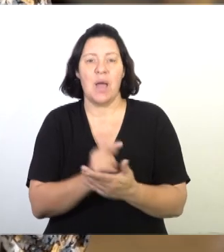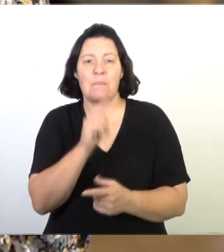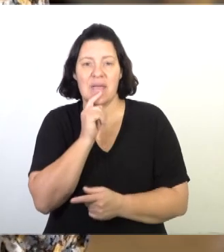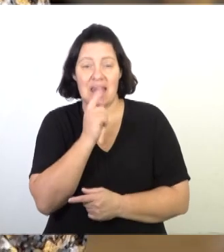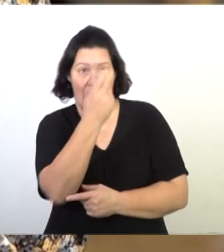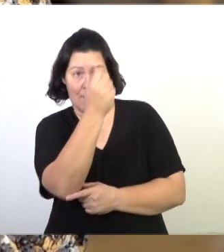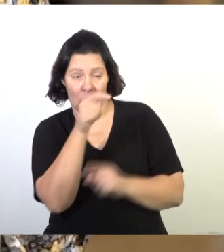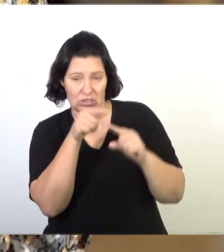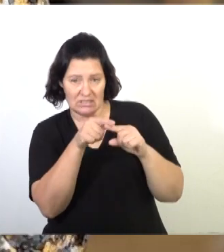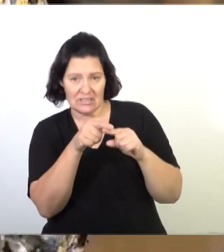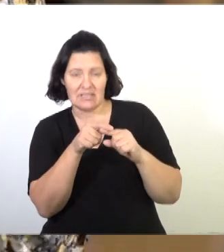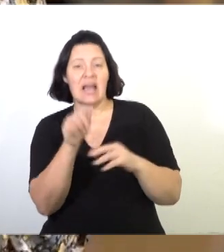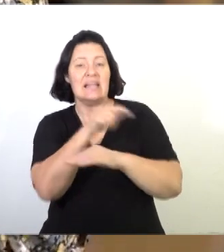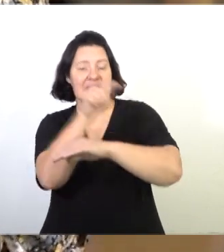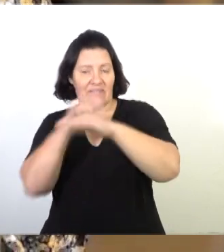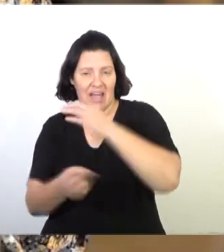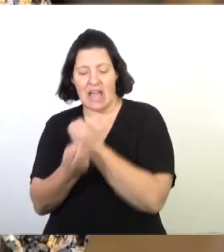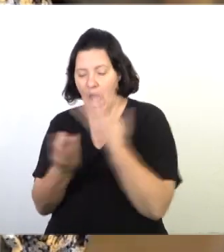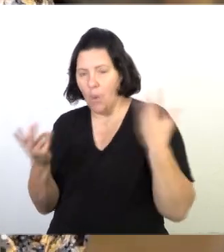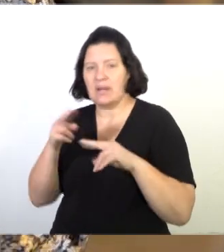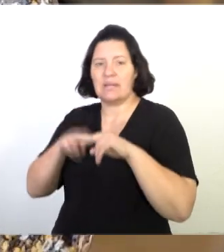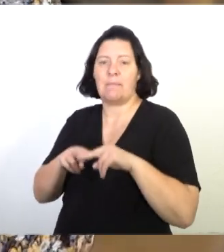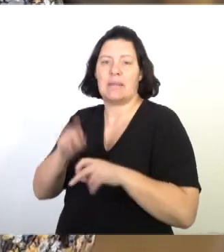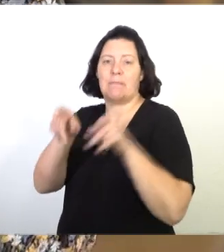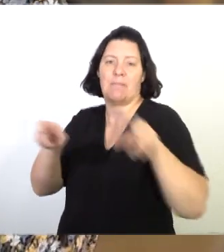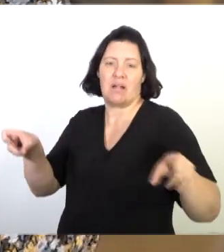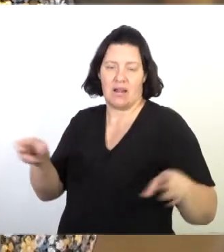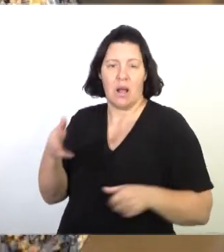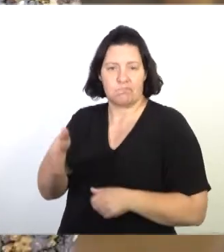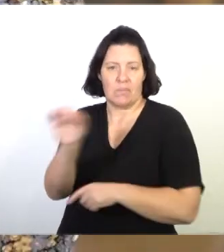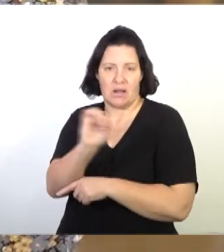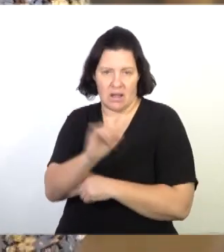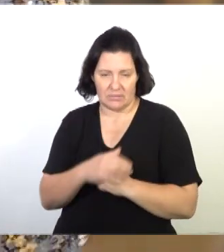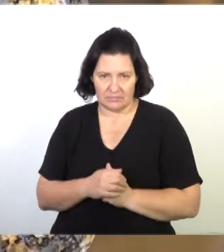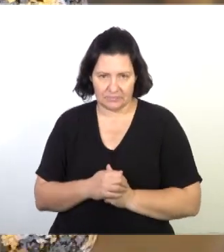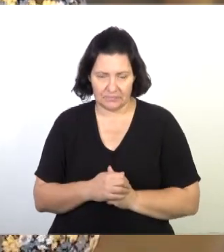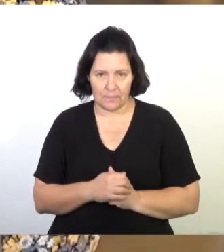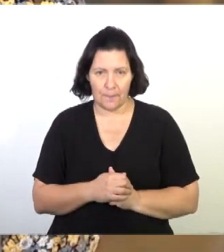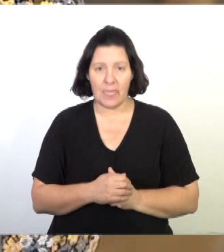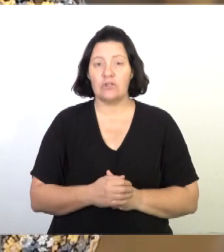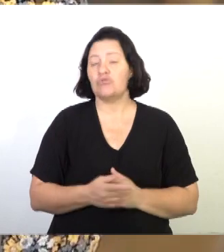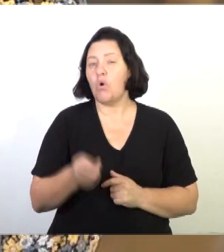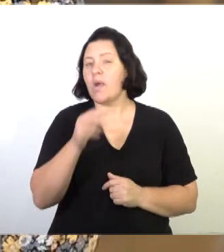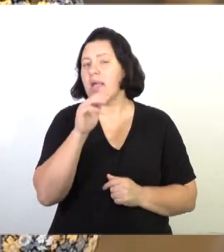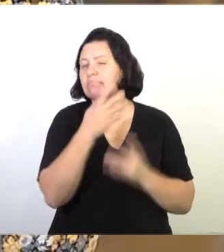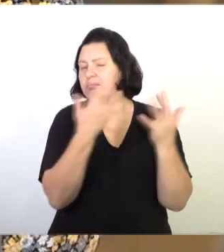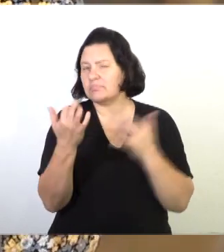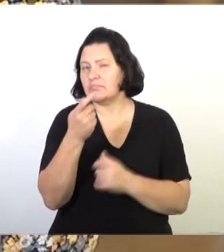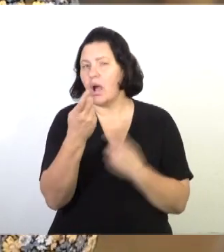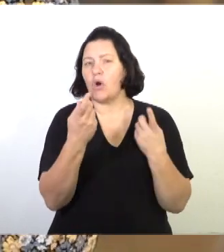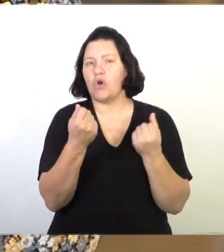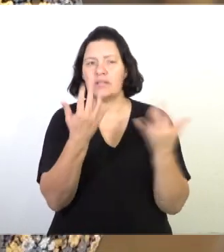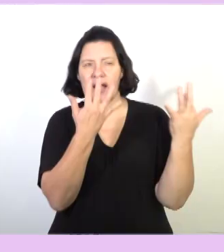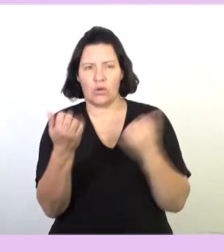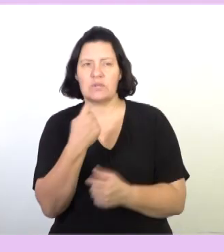words, they will divide the amount amongst the number of people in the car. So the formula that can be used there to